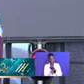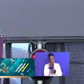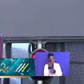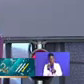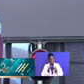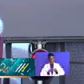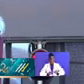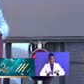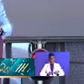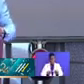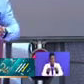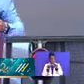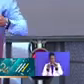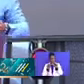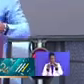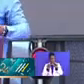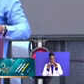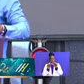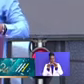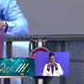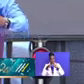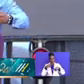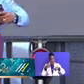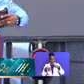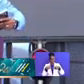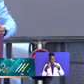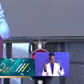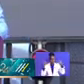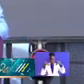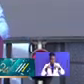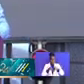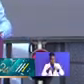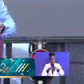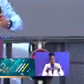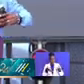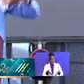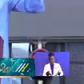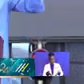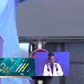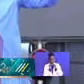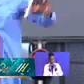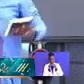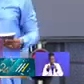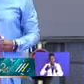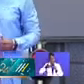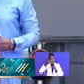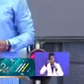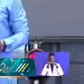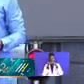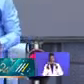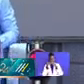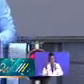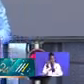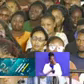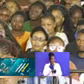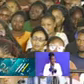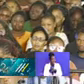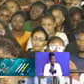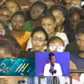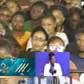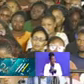can continue to move this conference and this entire meeting to a higher level somebody say